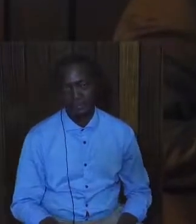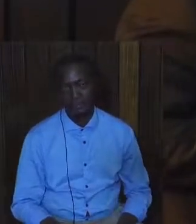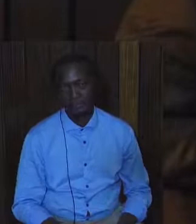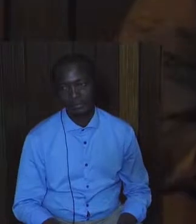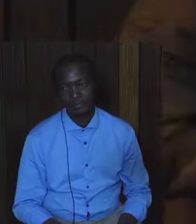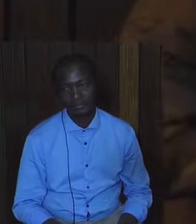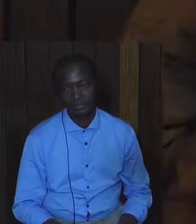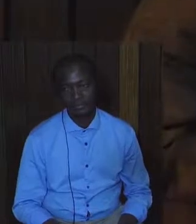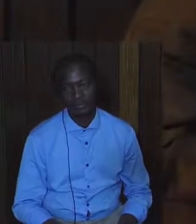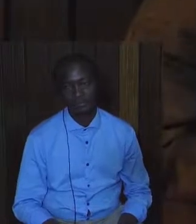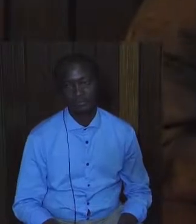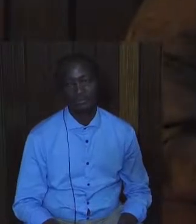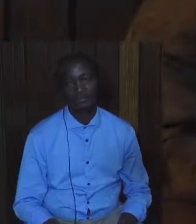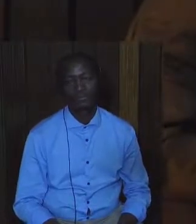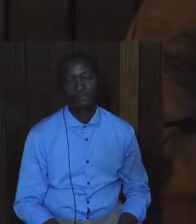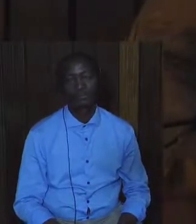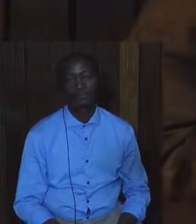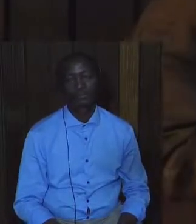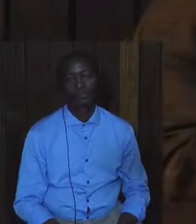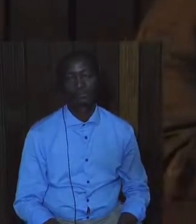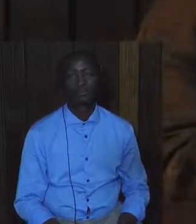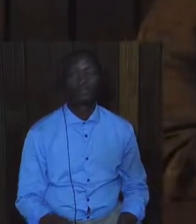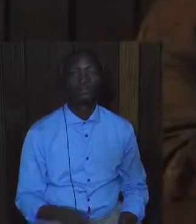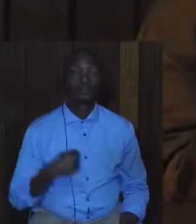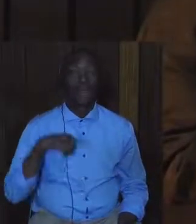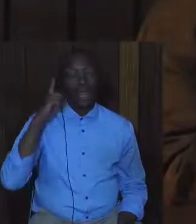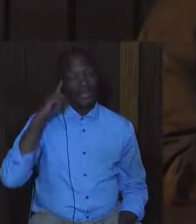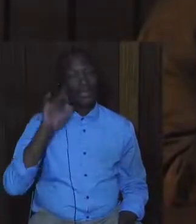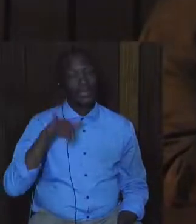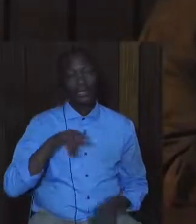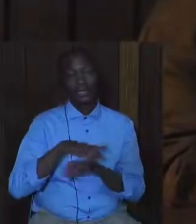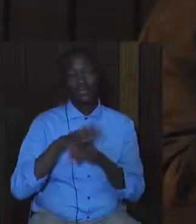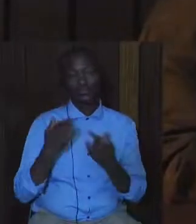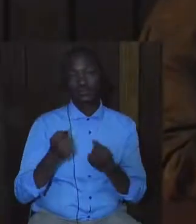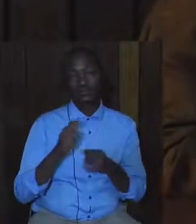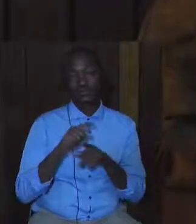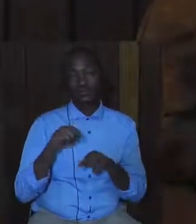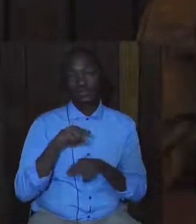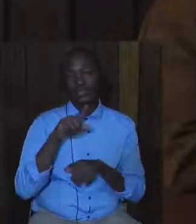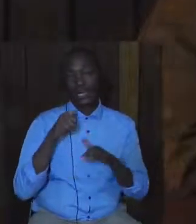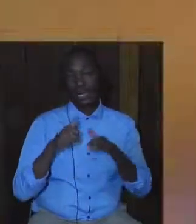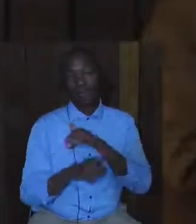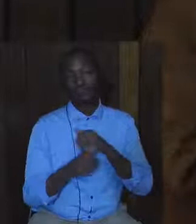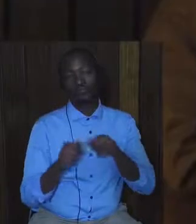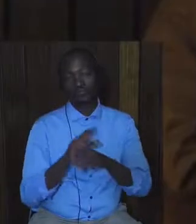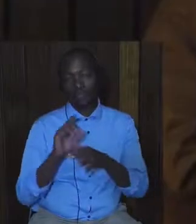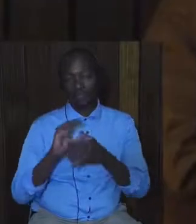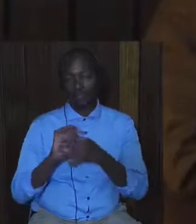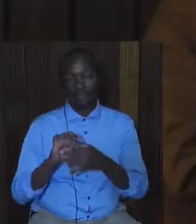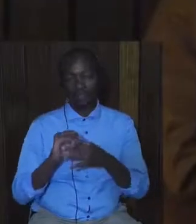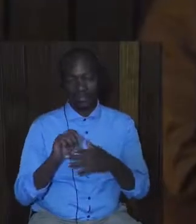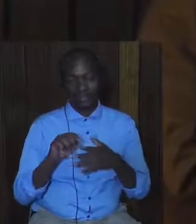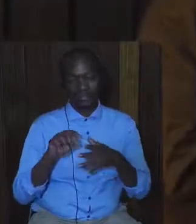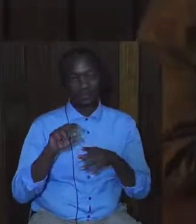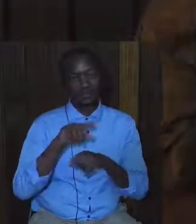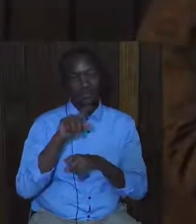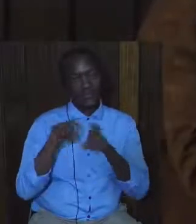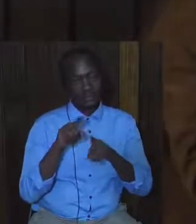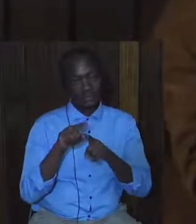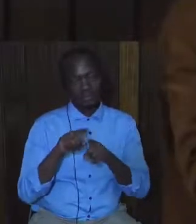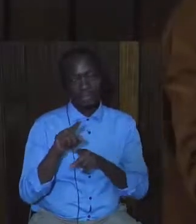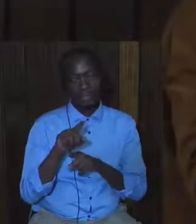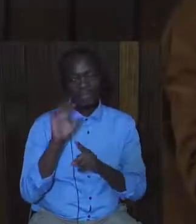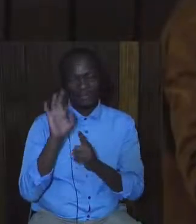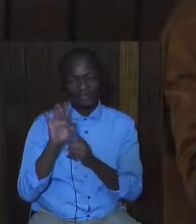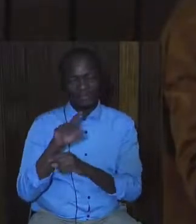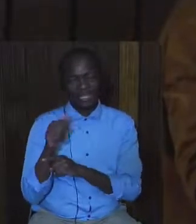So I think then I think that had to do with the Gautrain related questions. The specific question then was on the